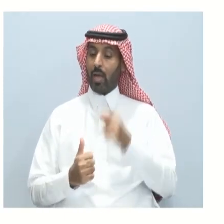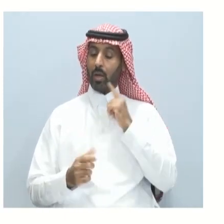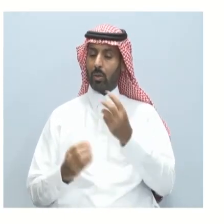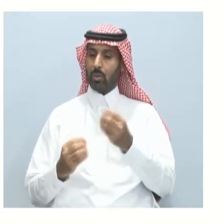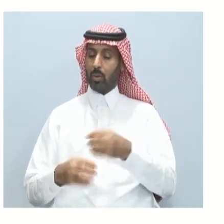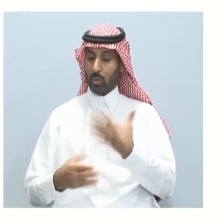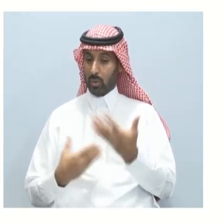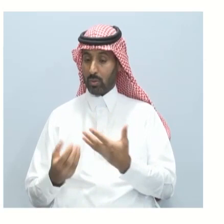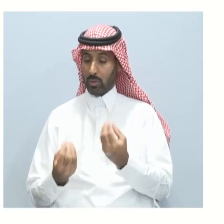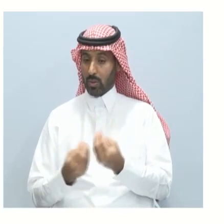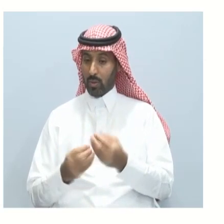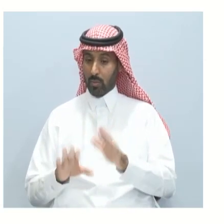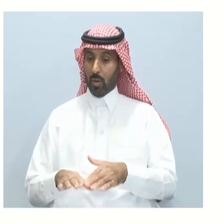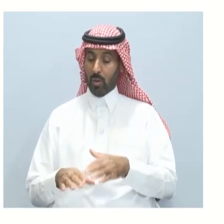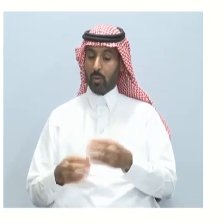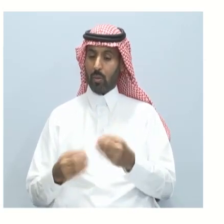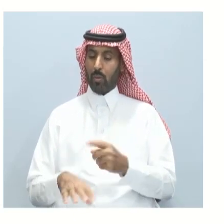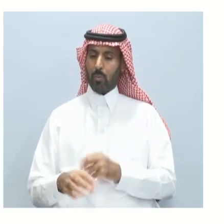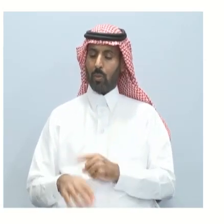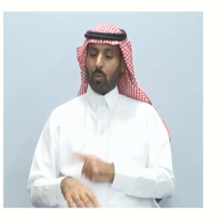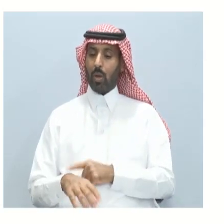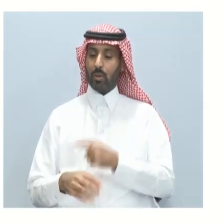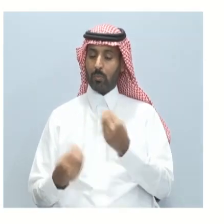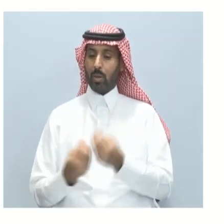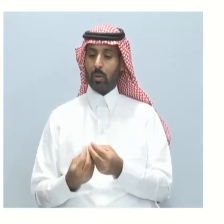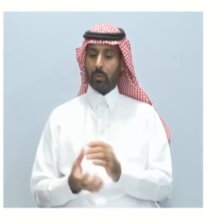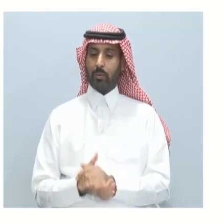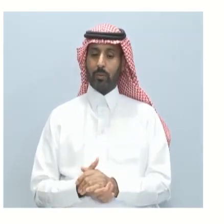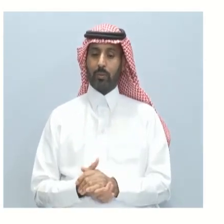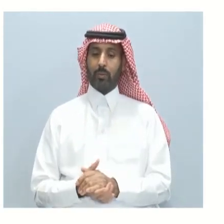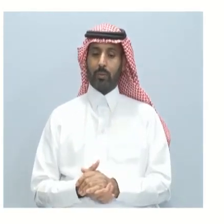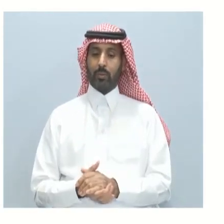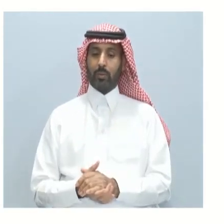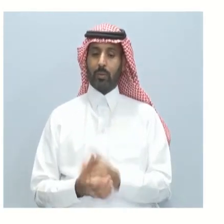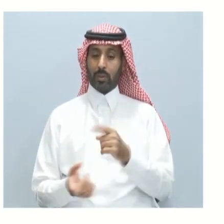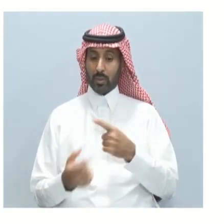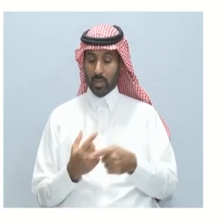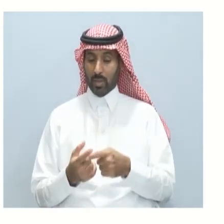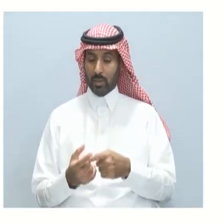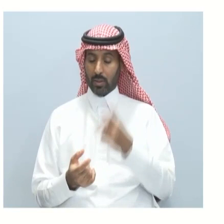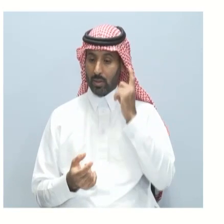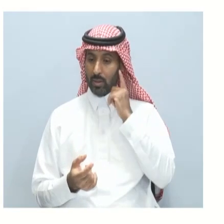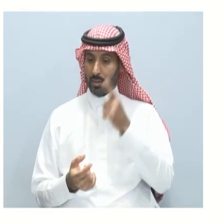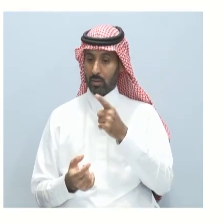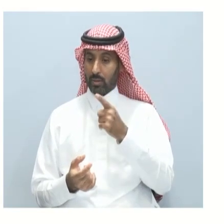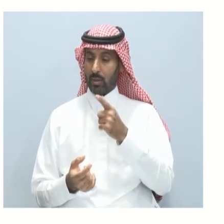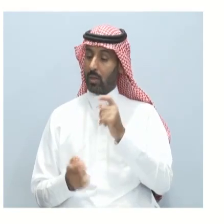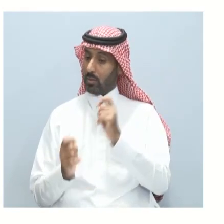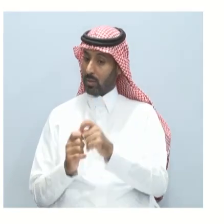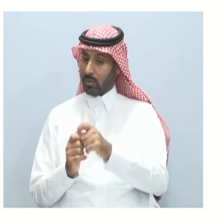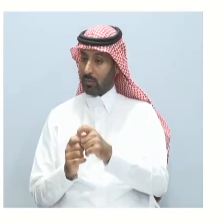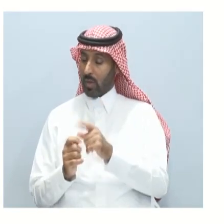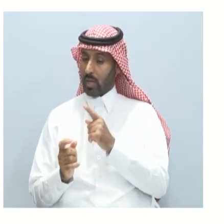her. She's the most selfless person I know. She always listens and gives